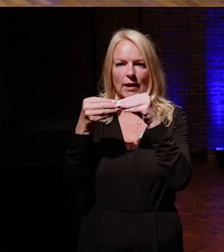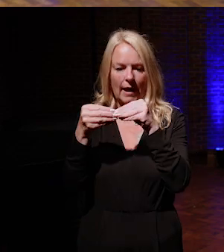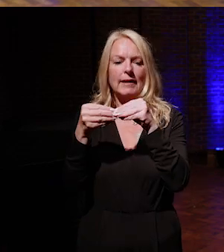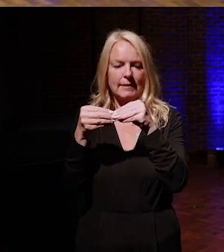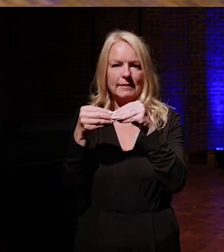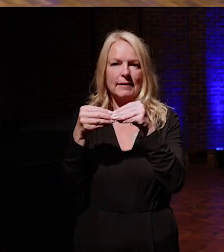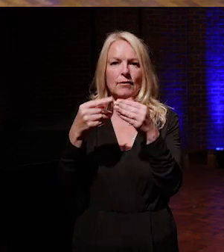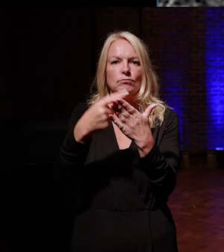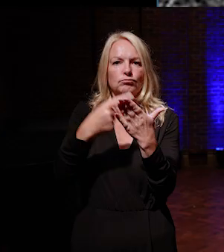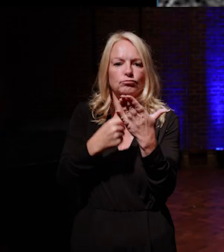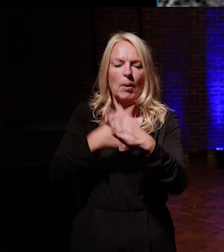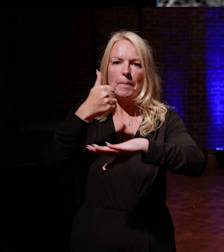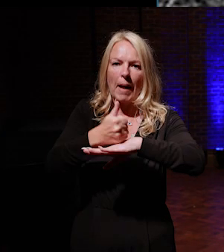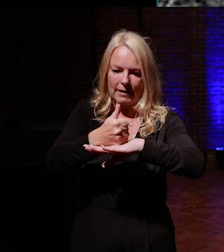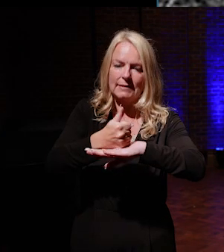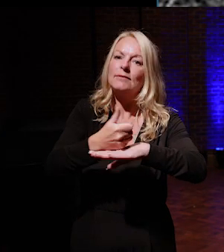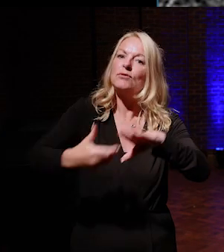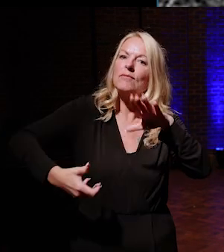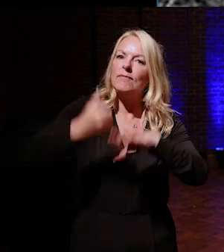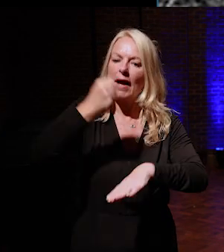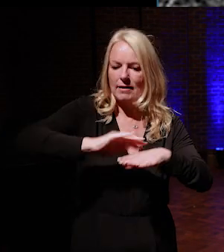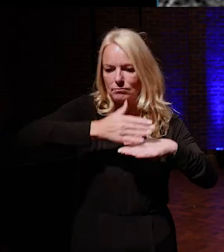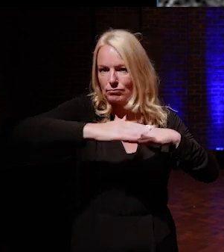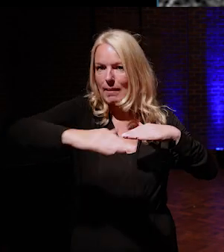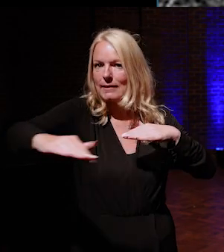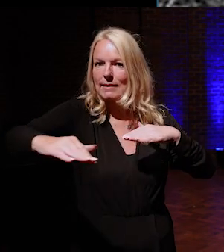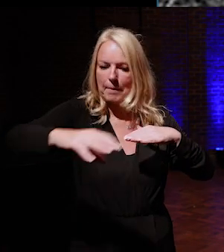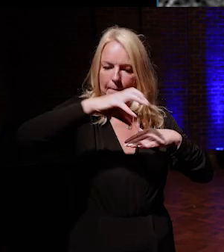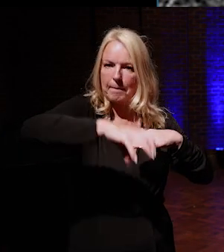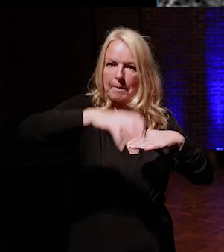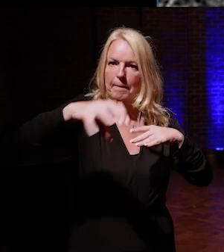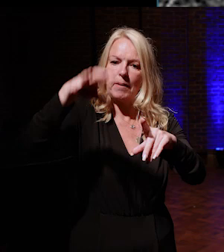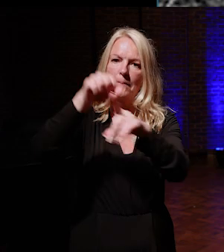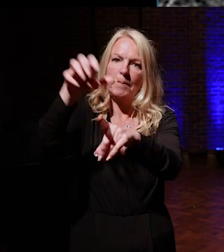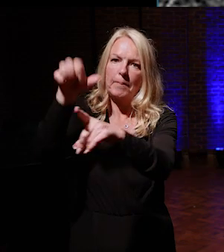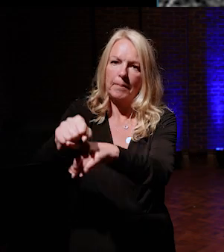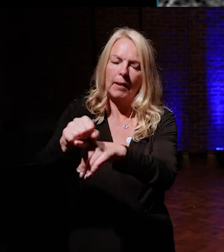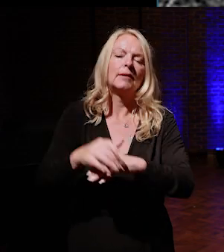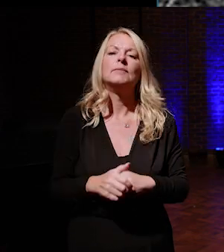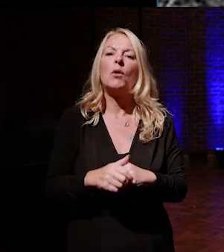approach to find circular burial mounts in the landscape on lidar data.